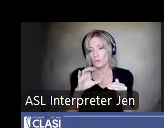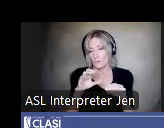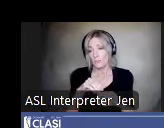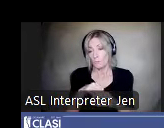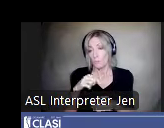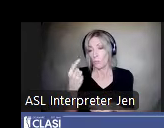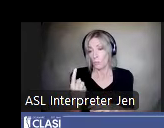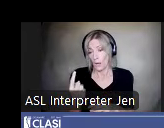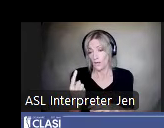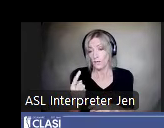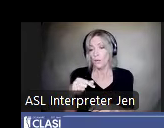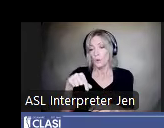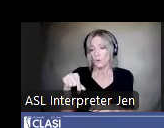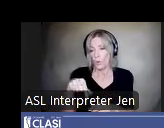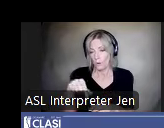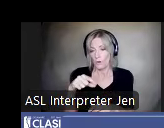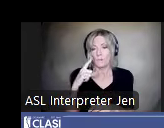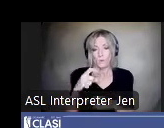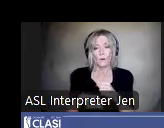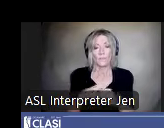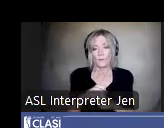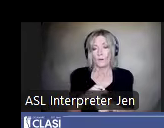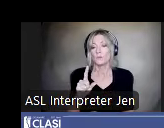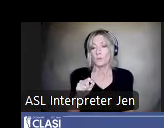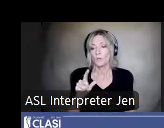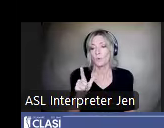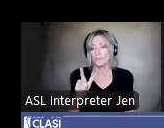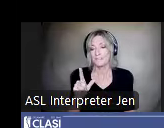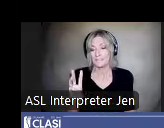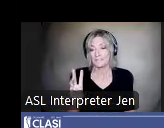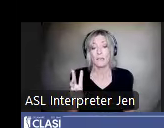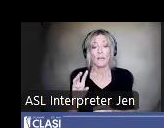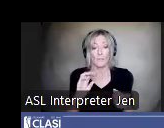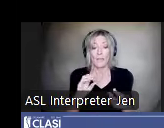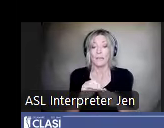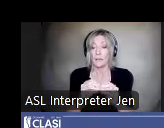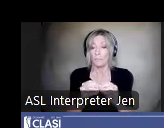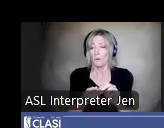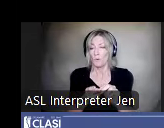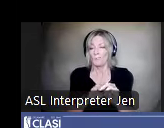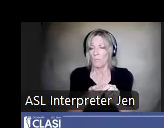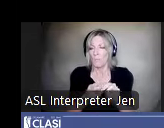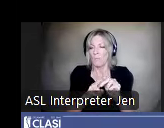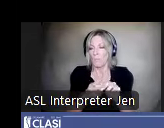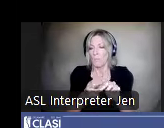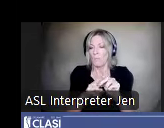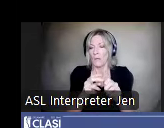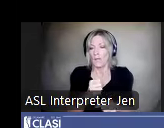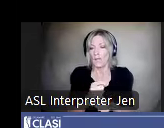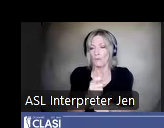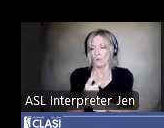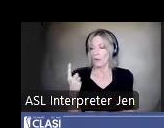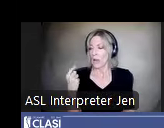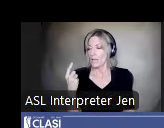for the year 2026. This number also goes up a small amount each year. So last year was a little